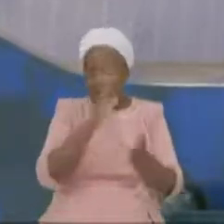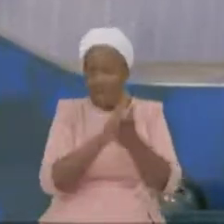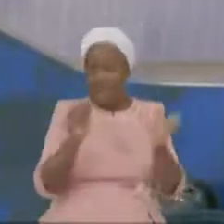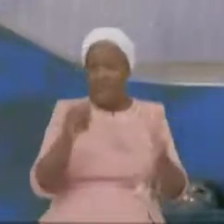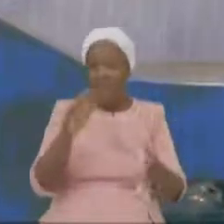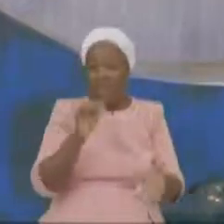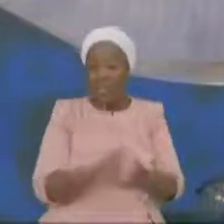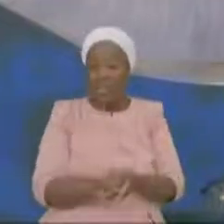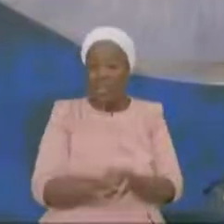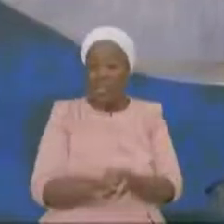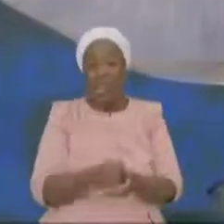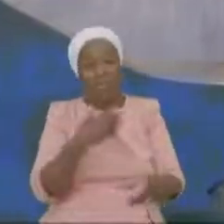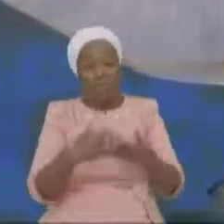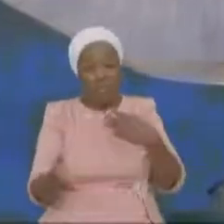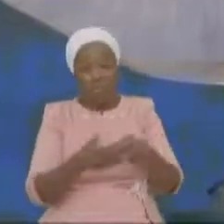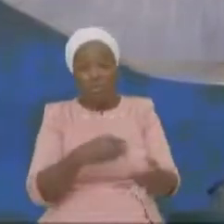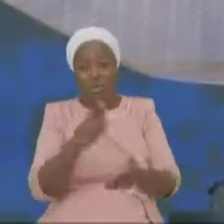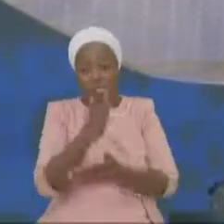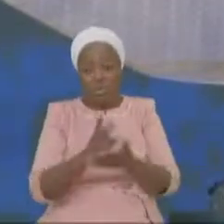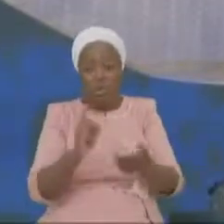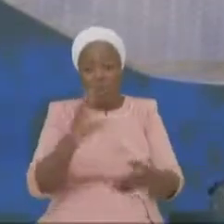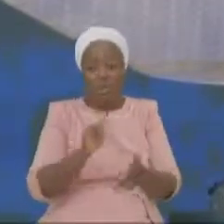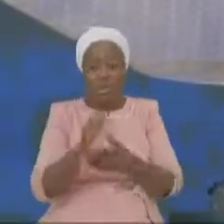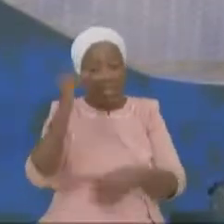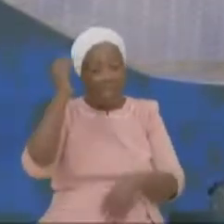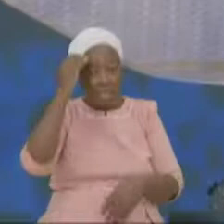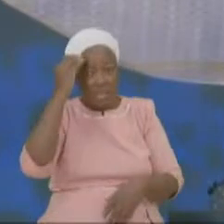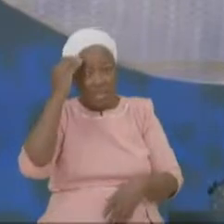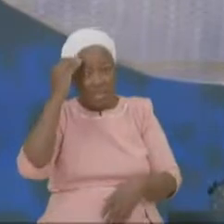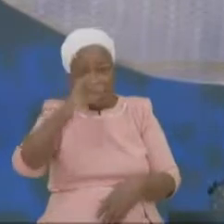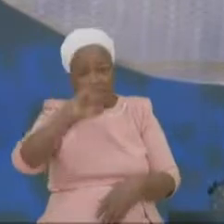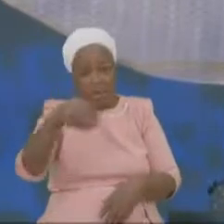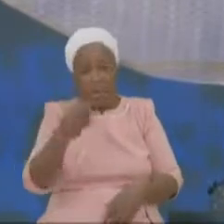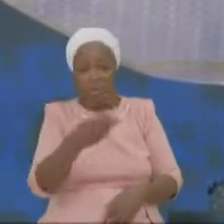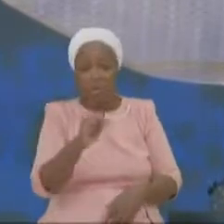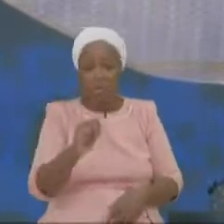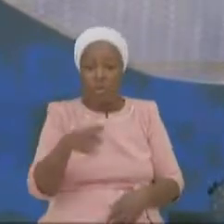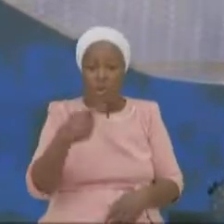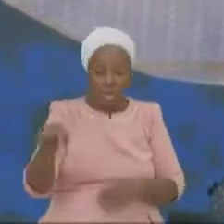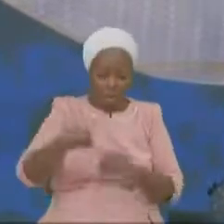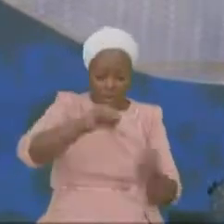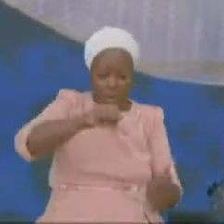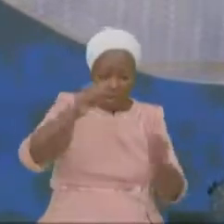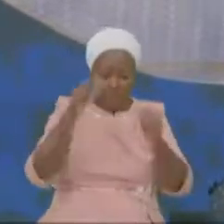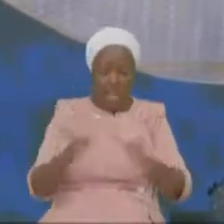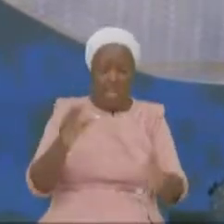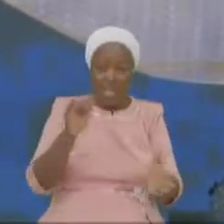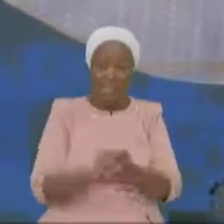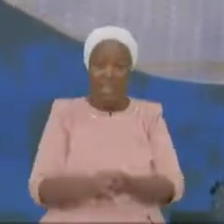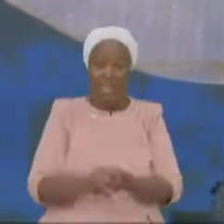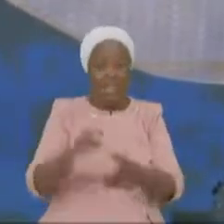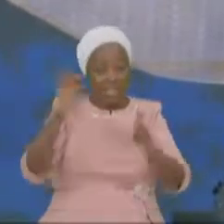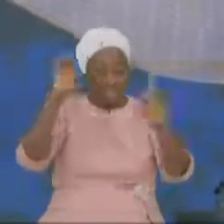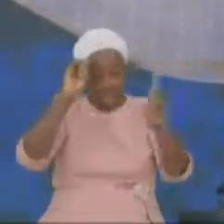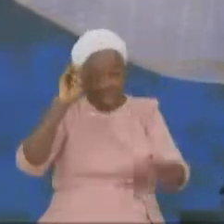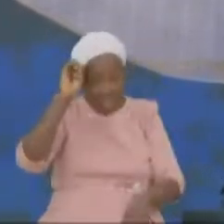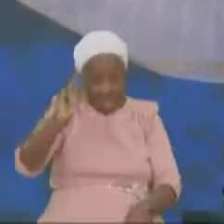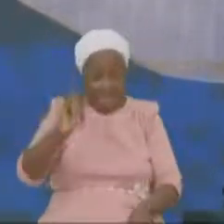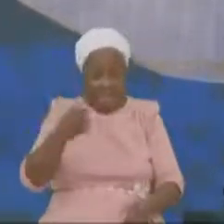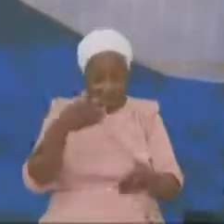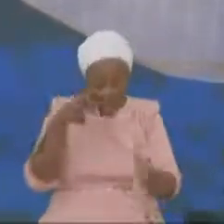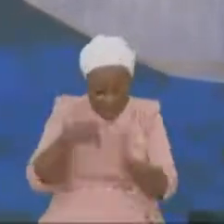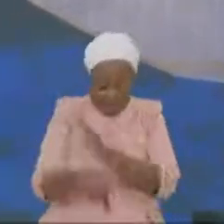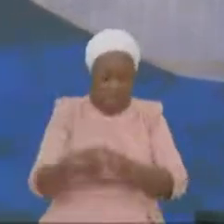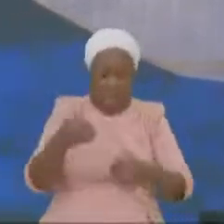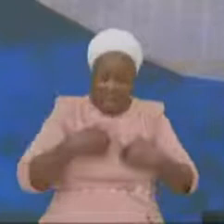that even somebody he knew, John the Baptist, that he killed, has risen from